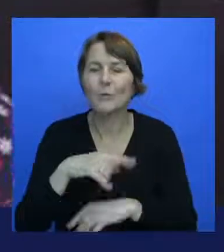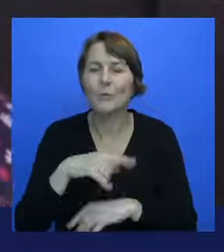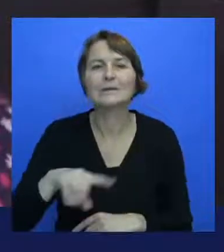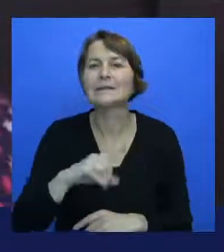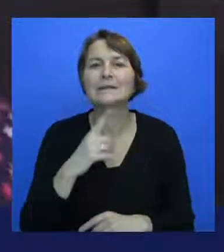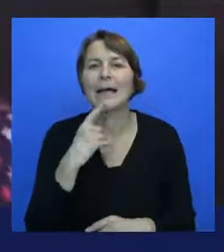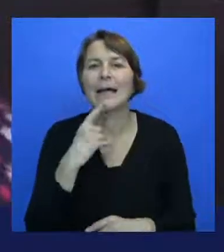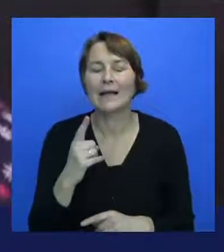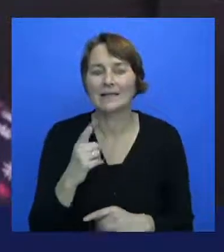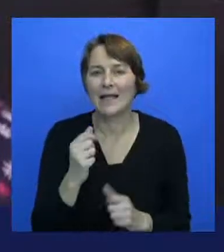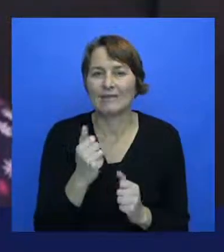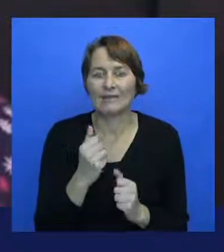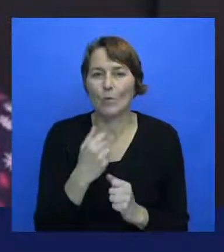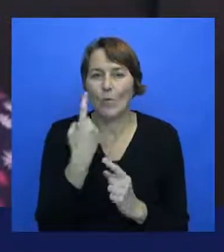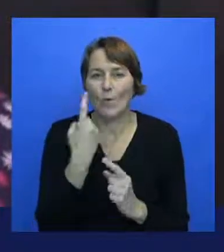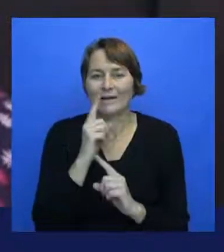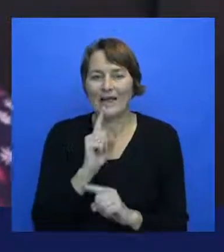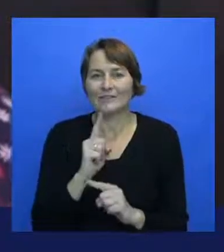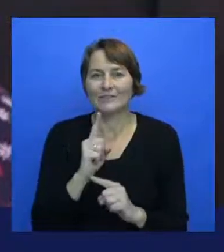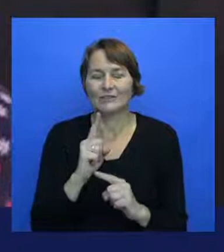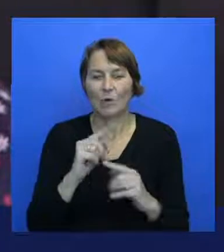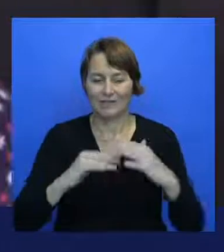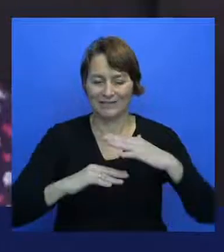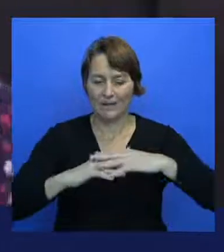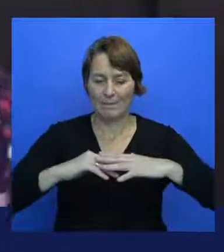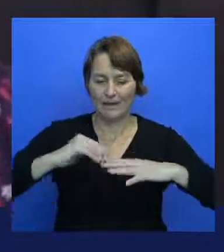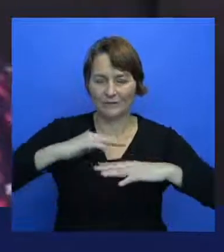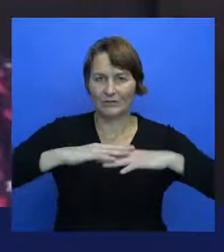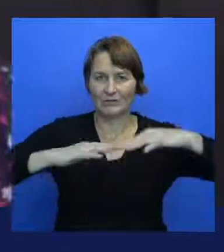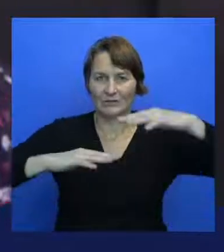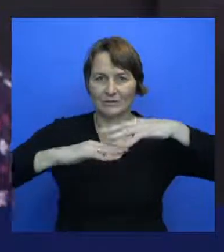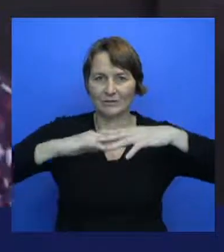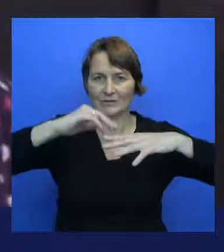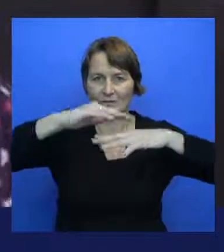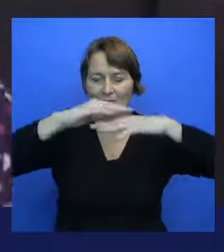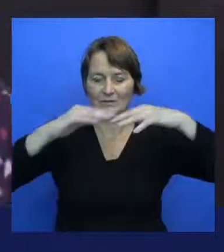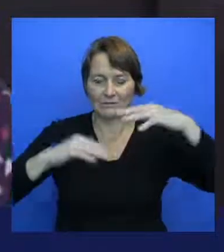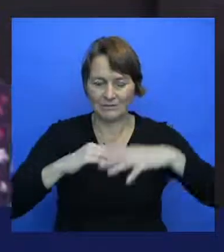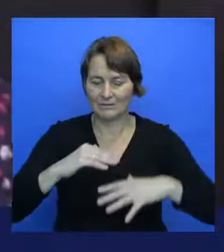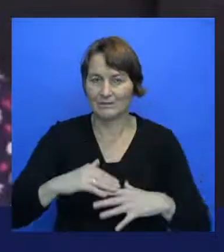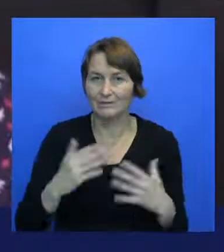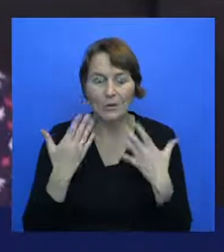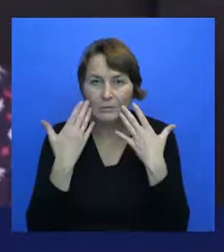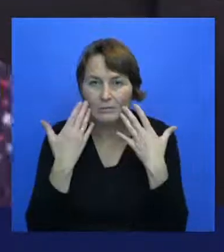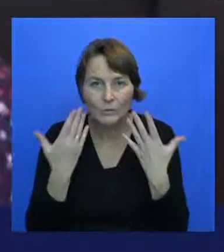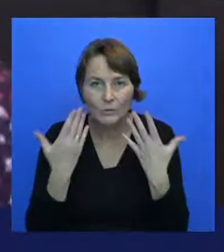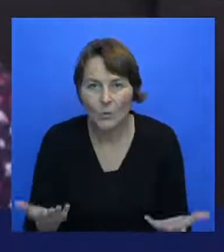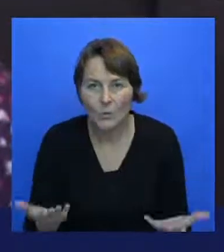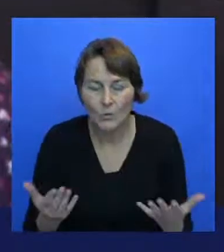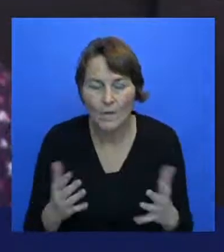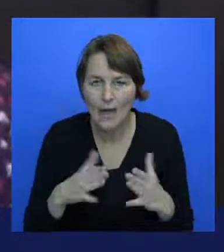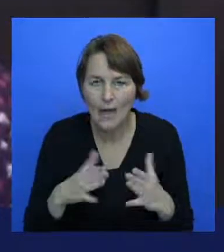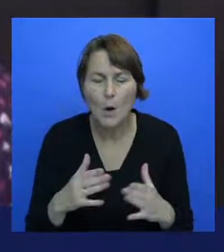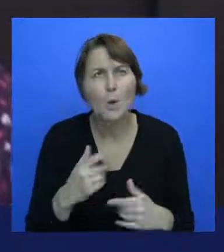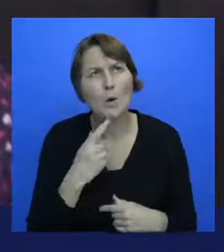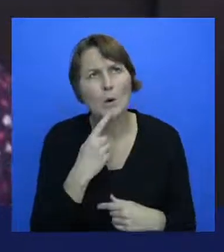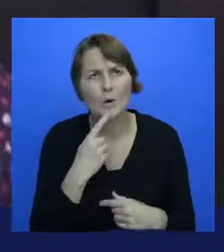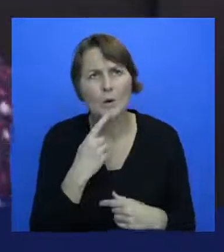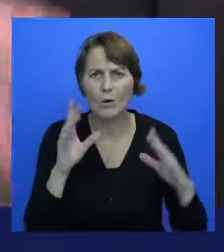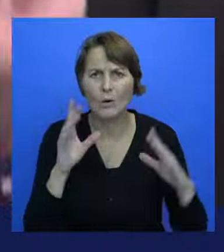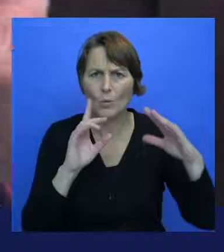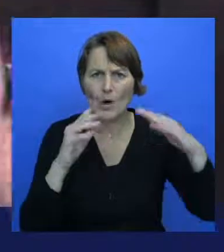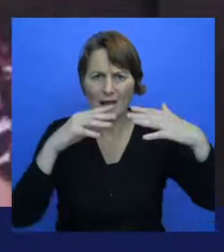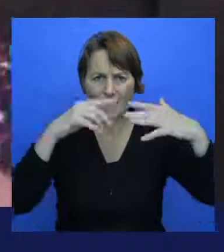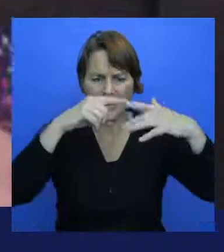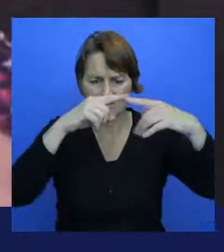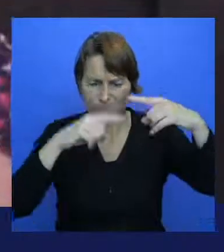multiple dimensions. And so there's no way to know, number one, are you in the right bottom U? Because you